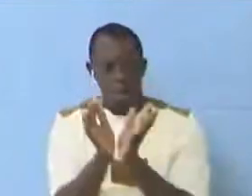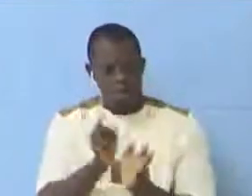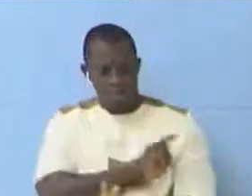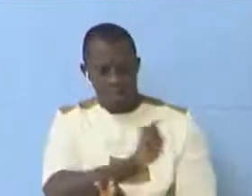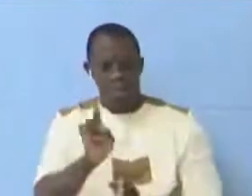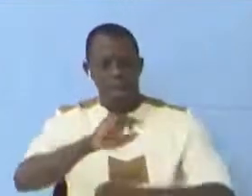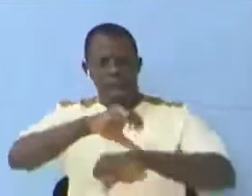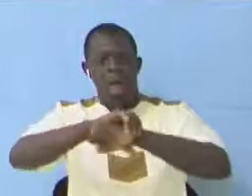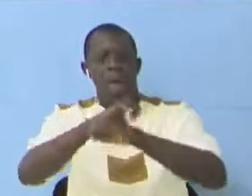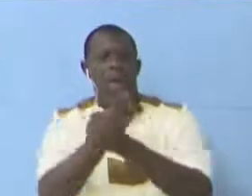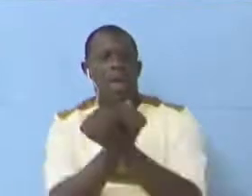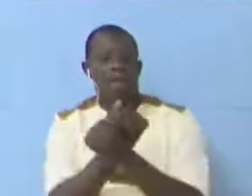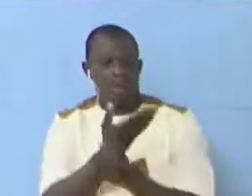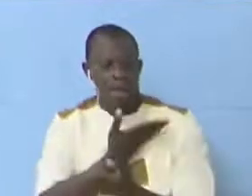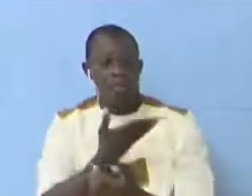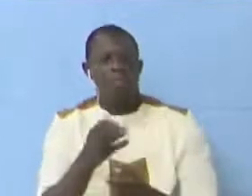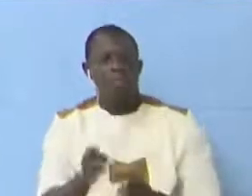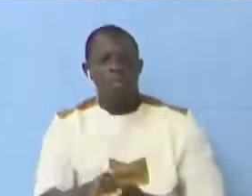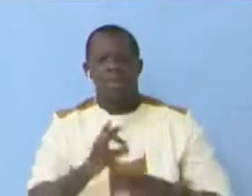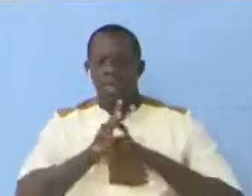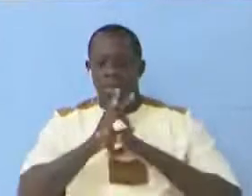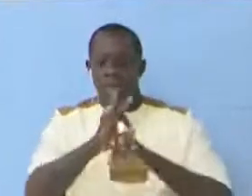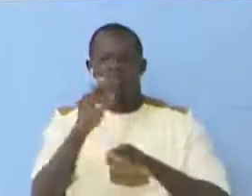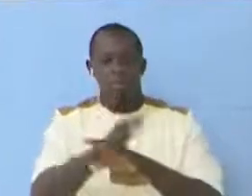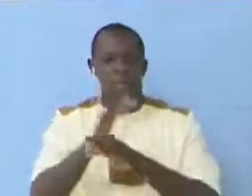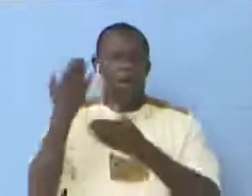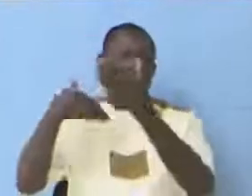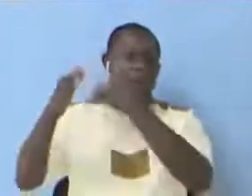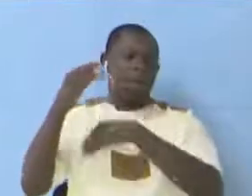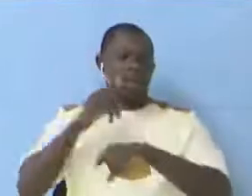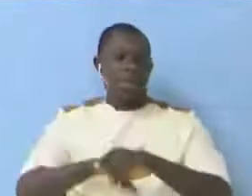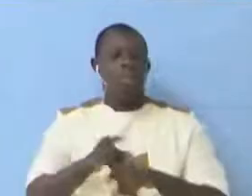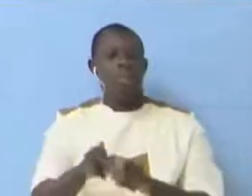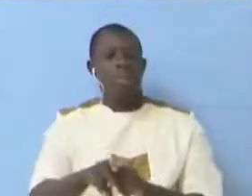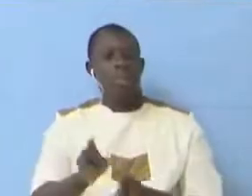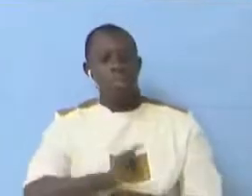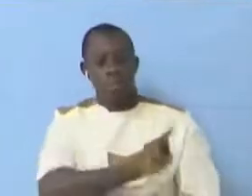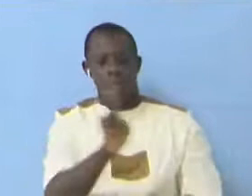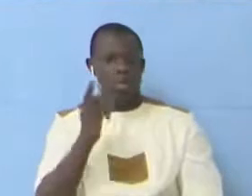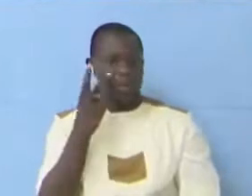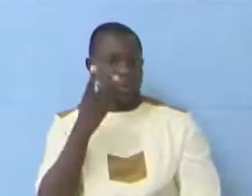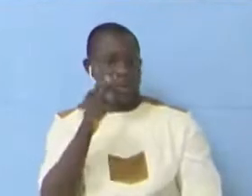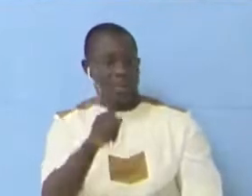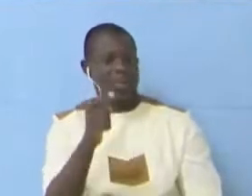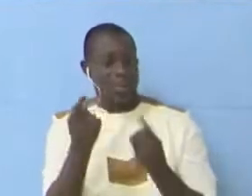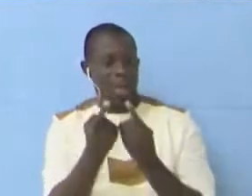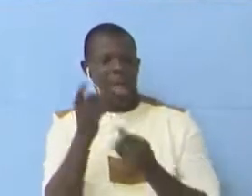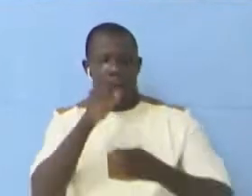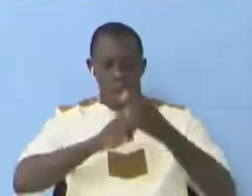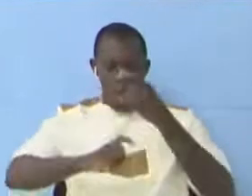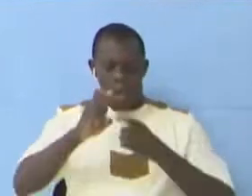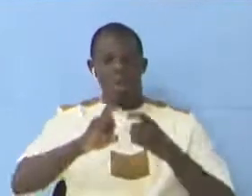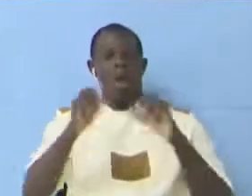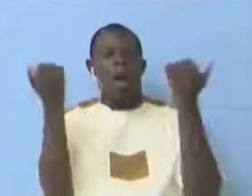Interesting. At that time. We have seen this happen again.